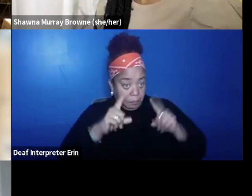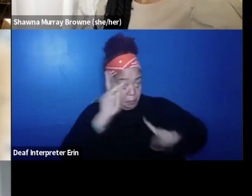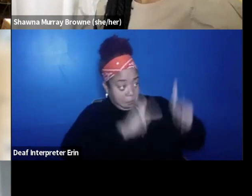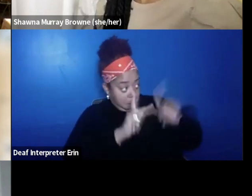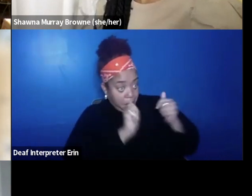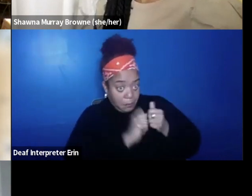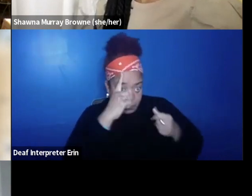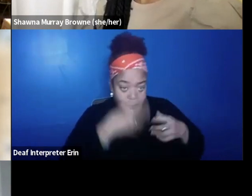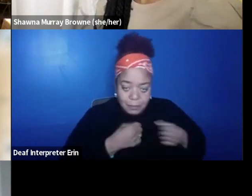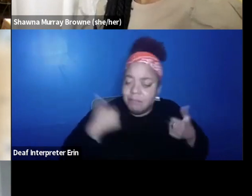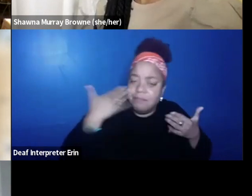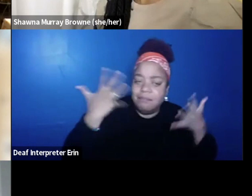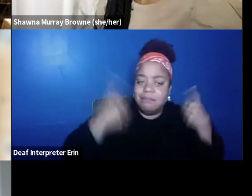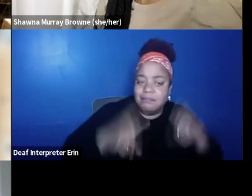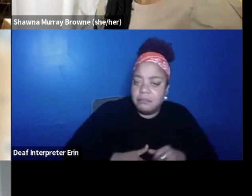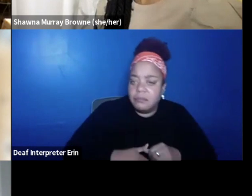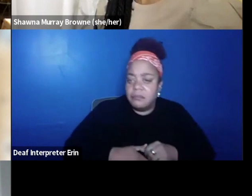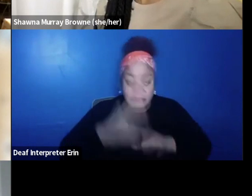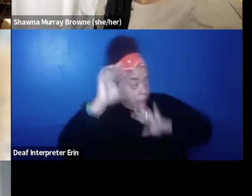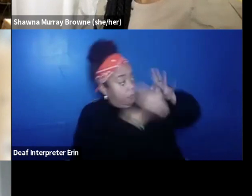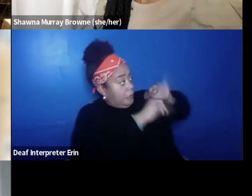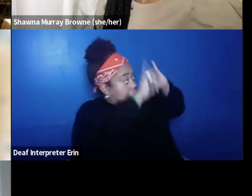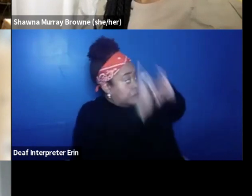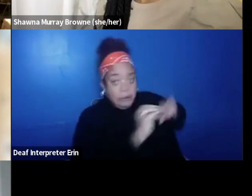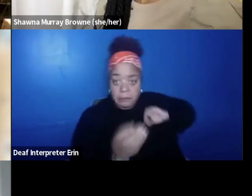need to think about is why we demand more data